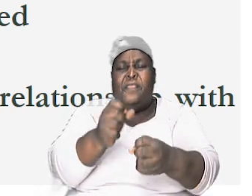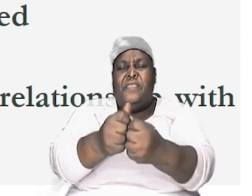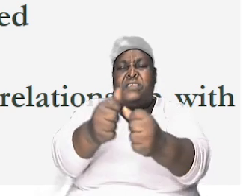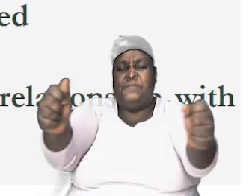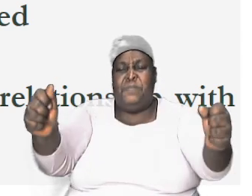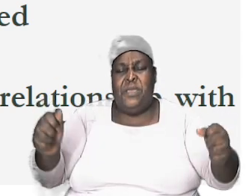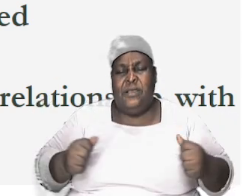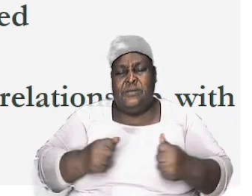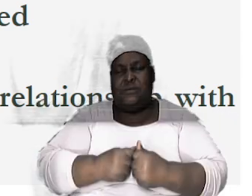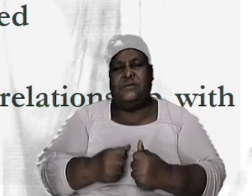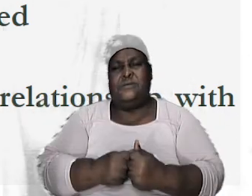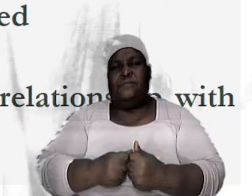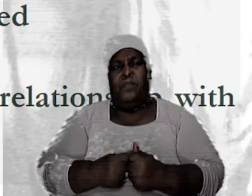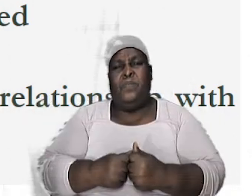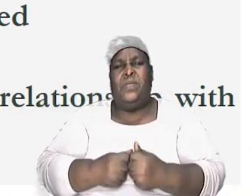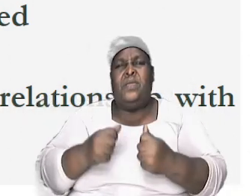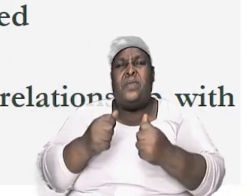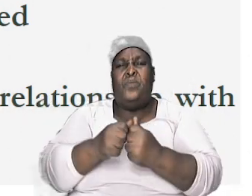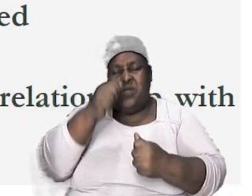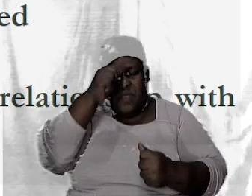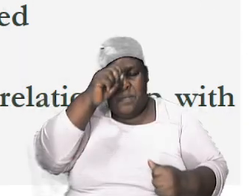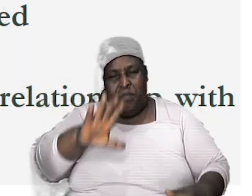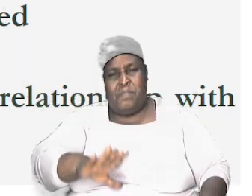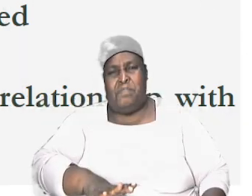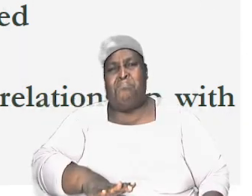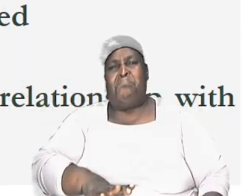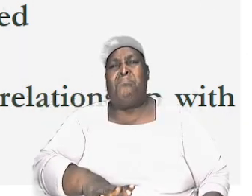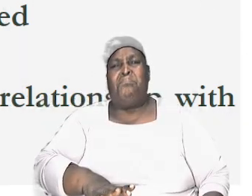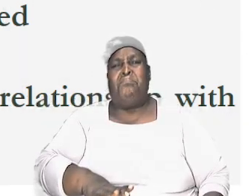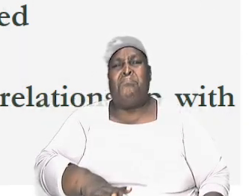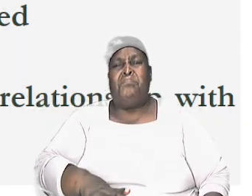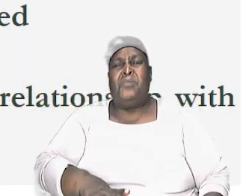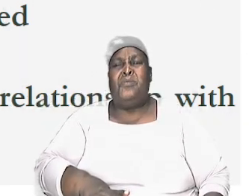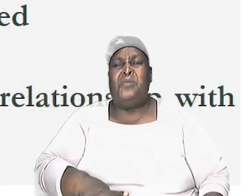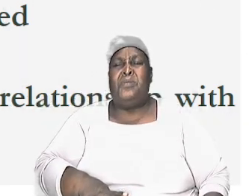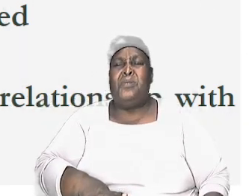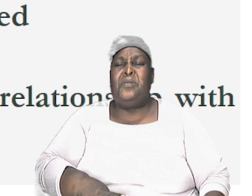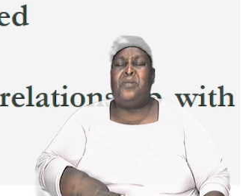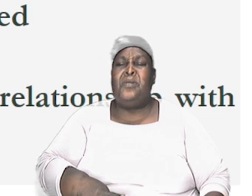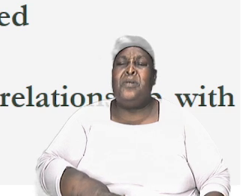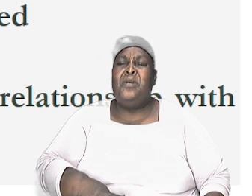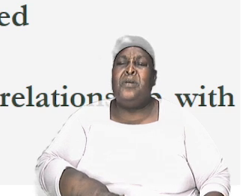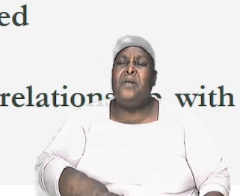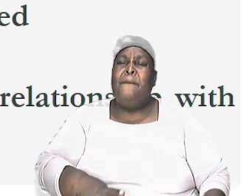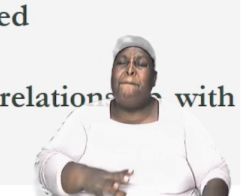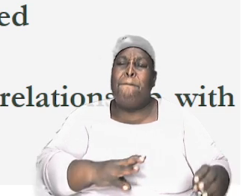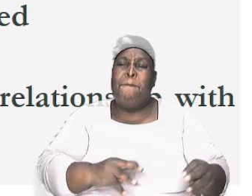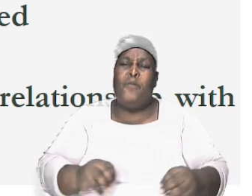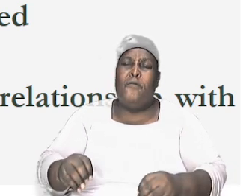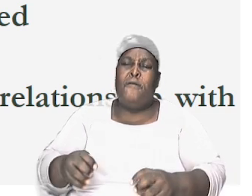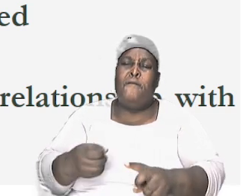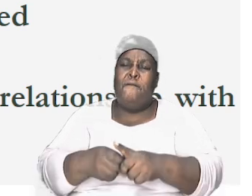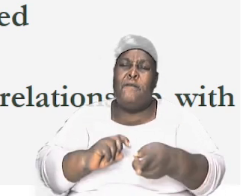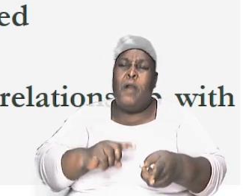space with men, with her pursuit of men. She thought that